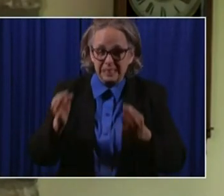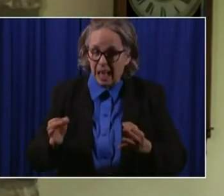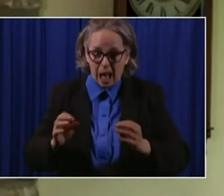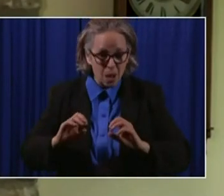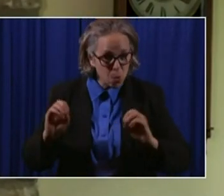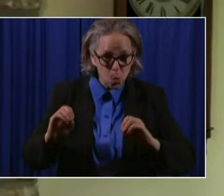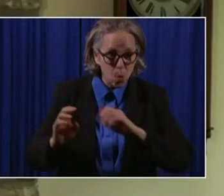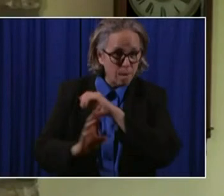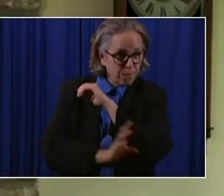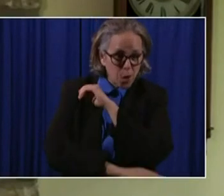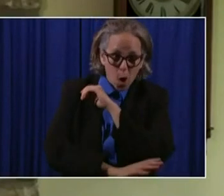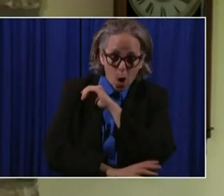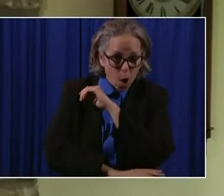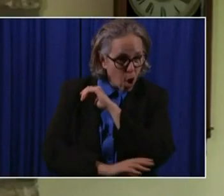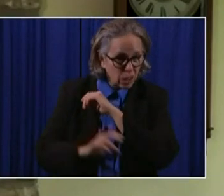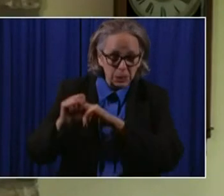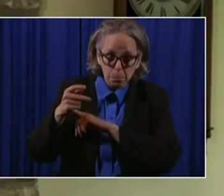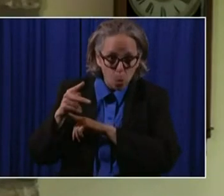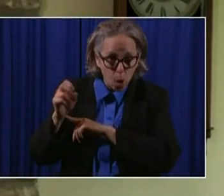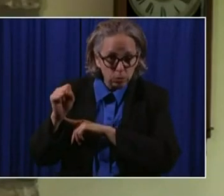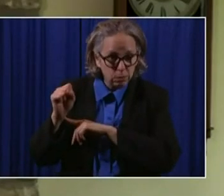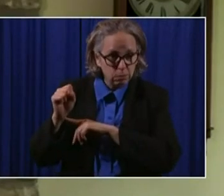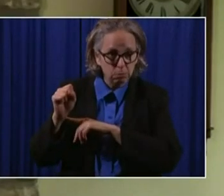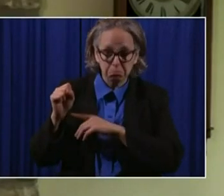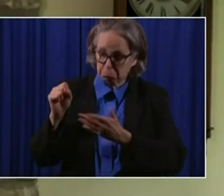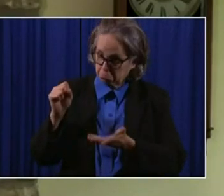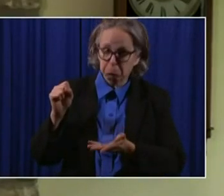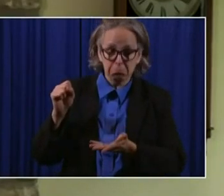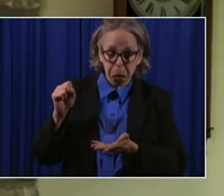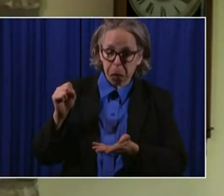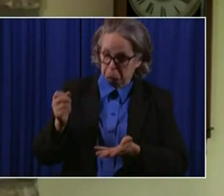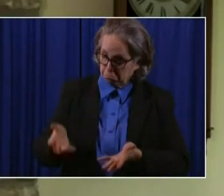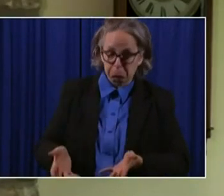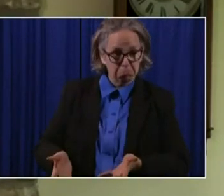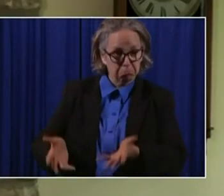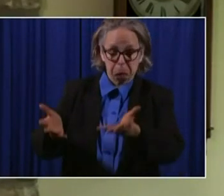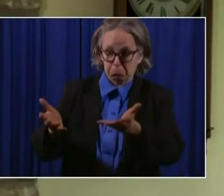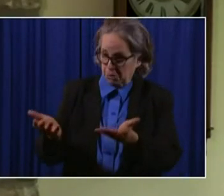give them the hope and the opportunity to also have a season.